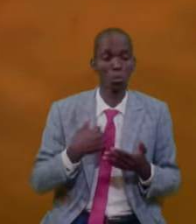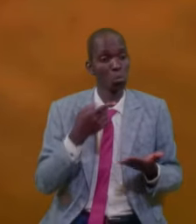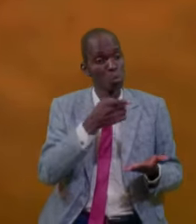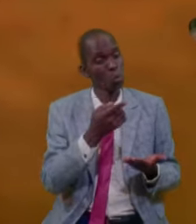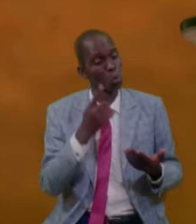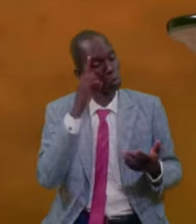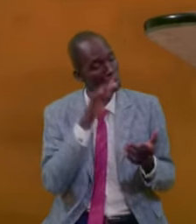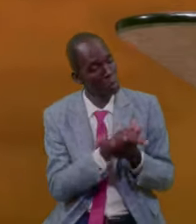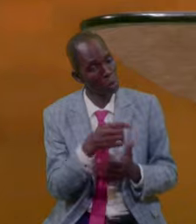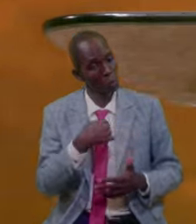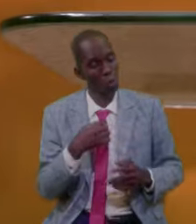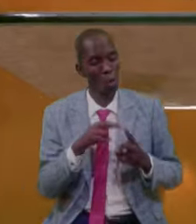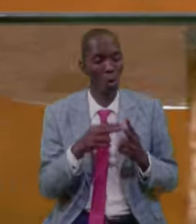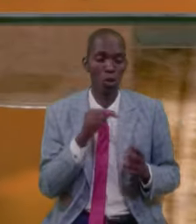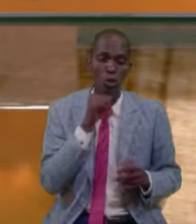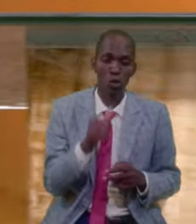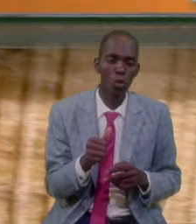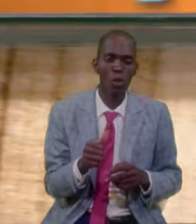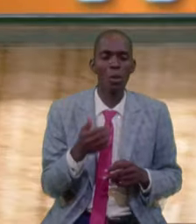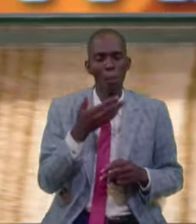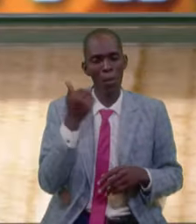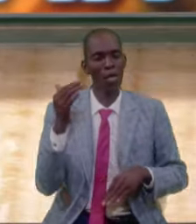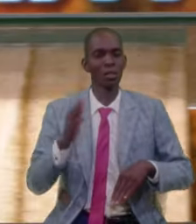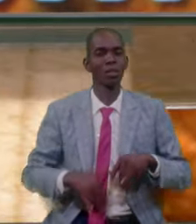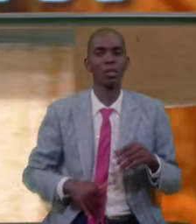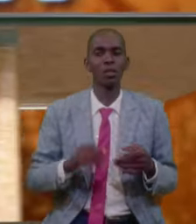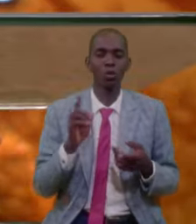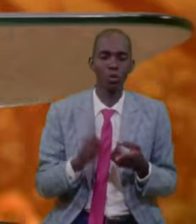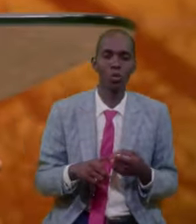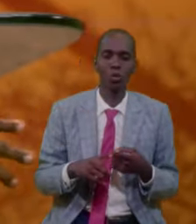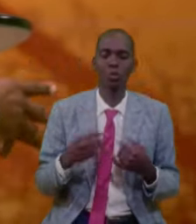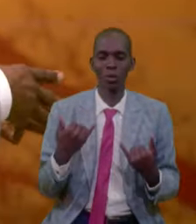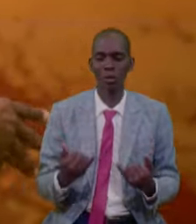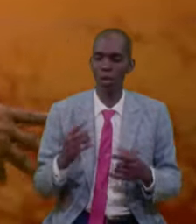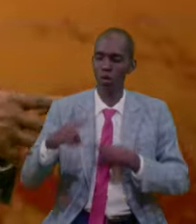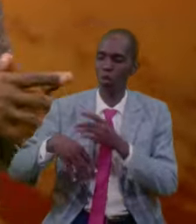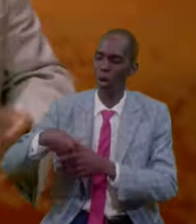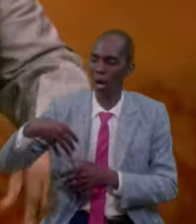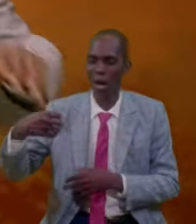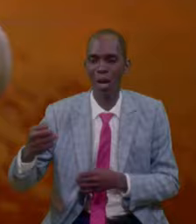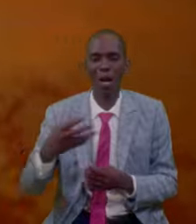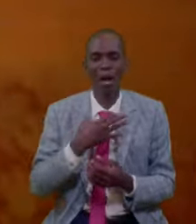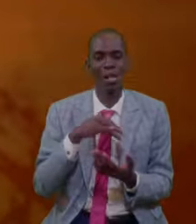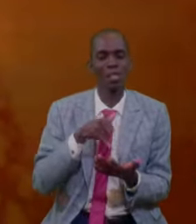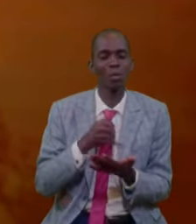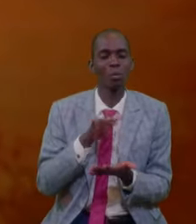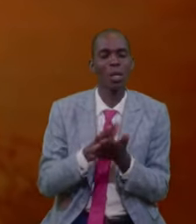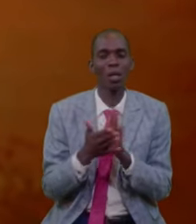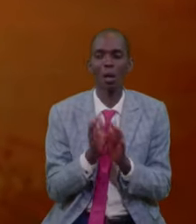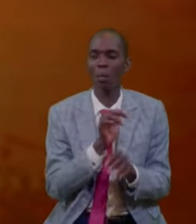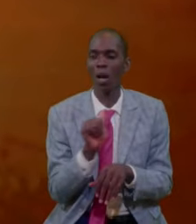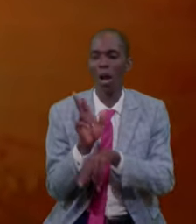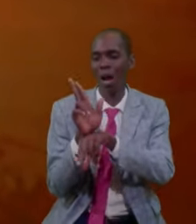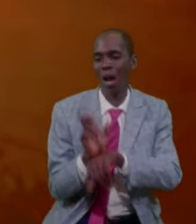to believe. But for you to go out and make it a lifestyle, a habit, because you are